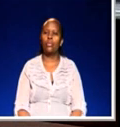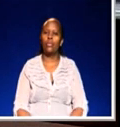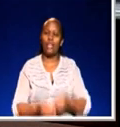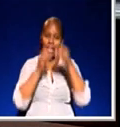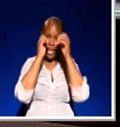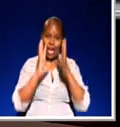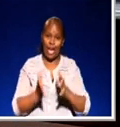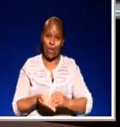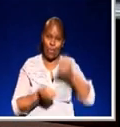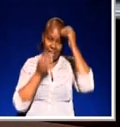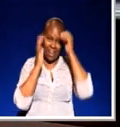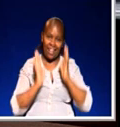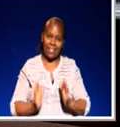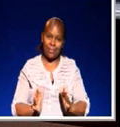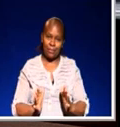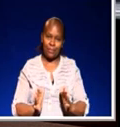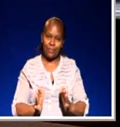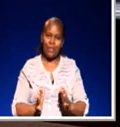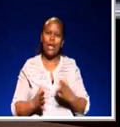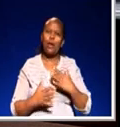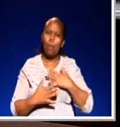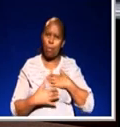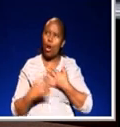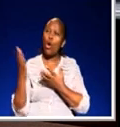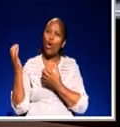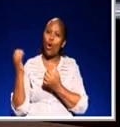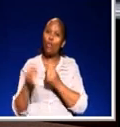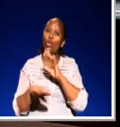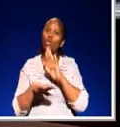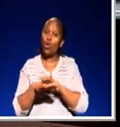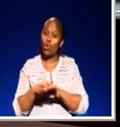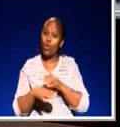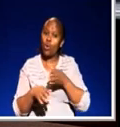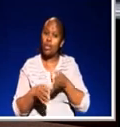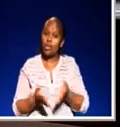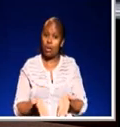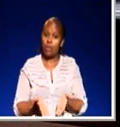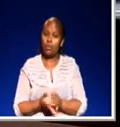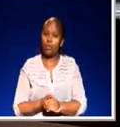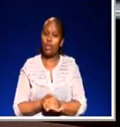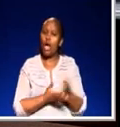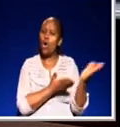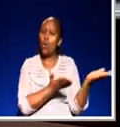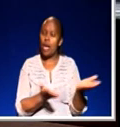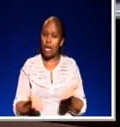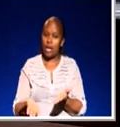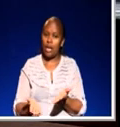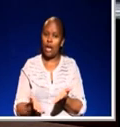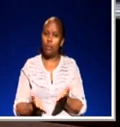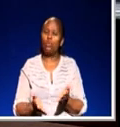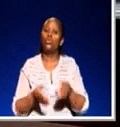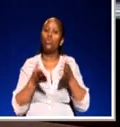Hello, my learner. It is my hope that you are well and good this morning. I welcome you to